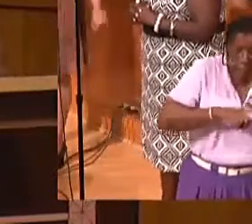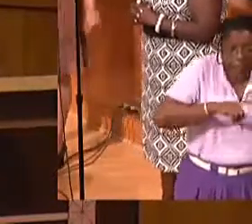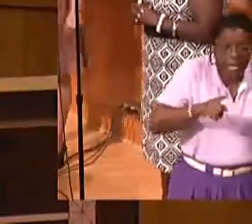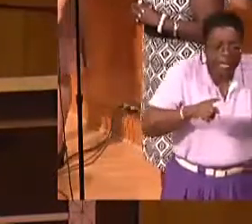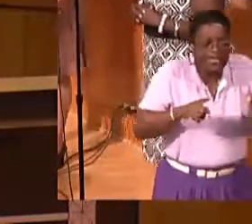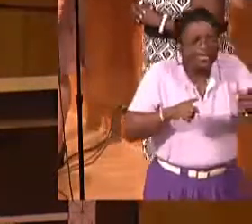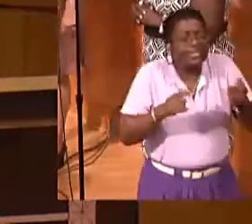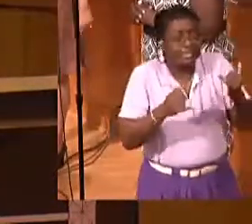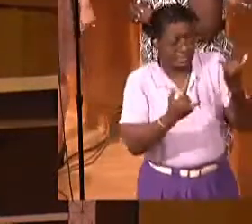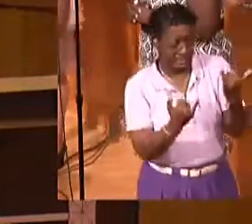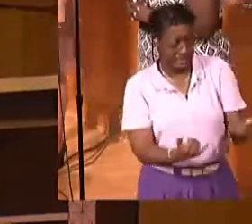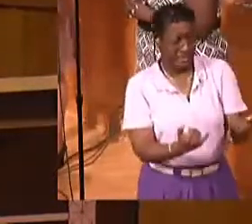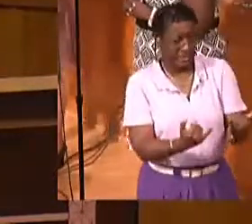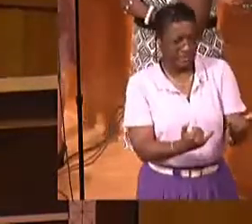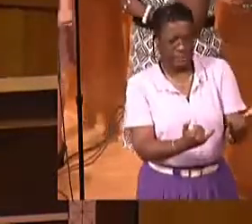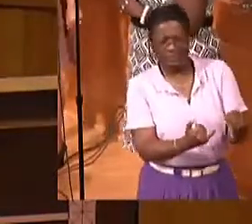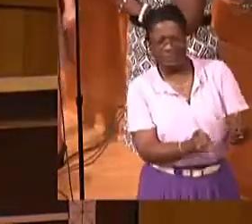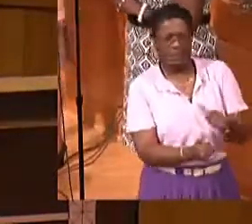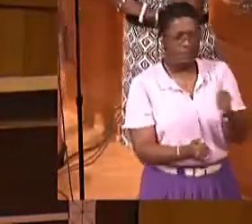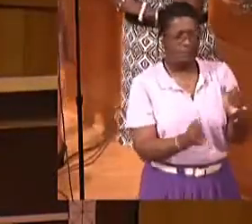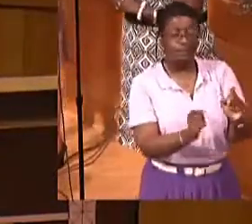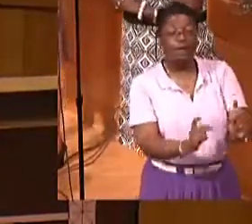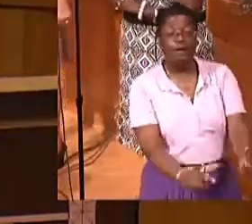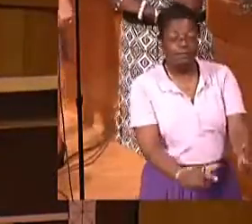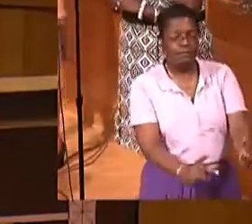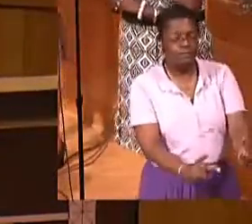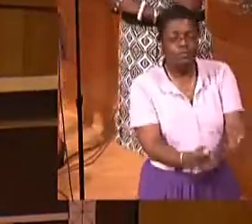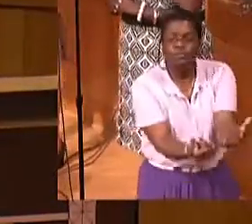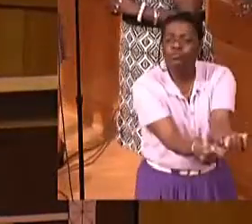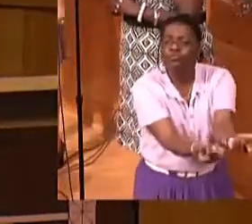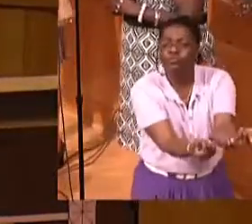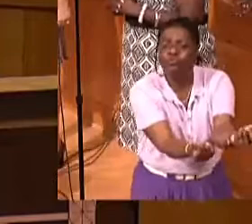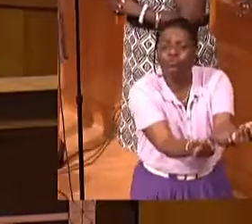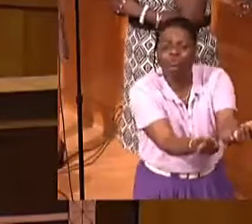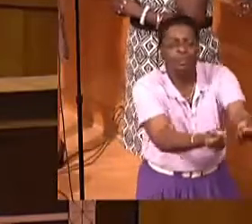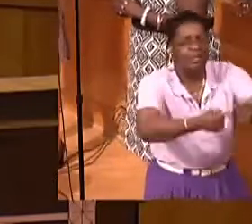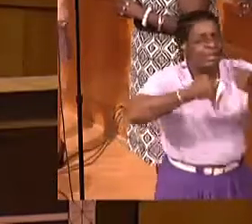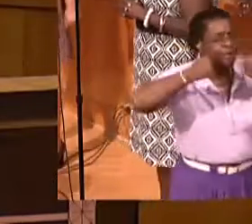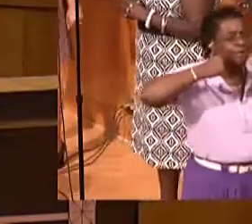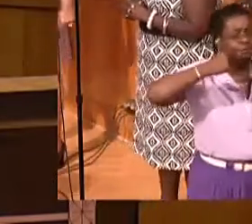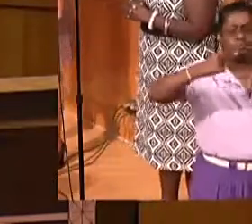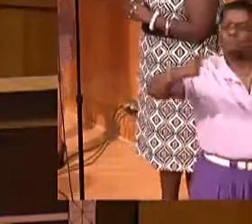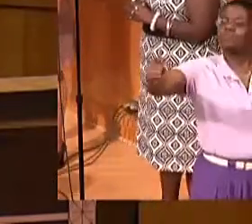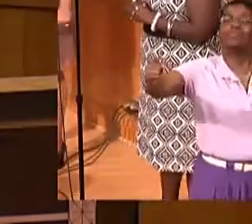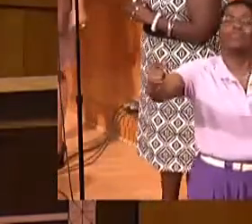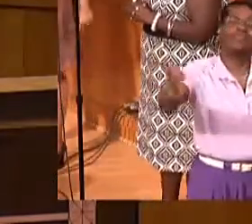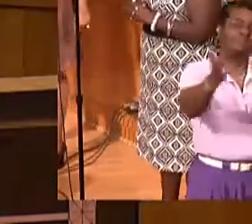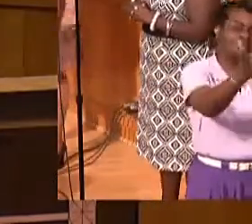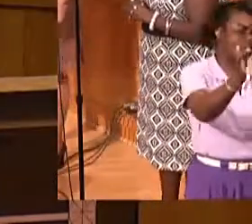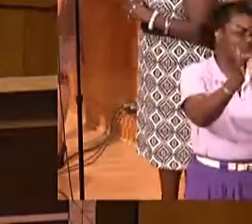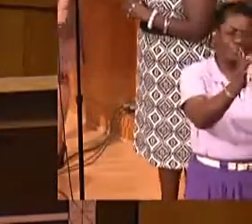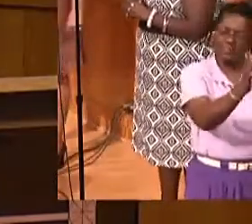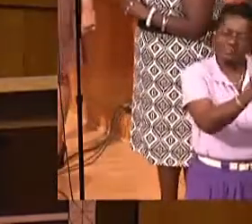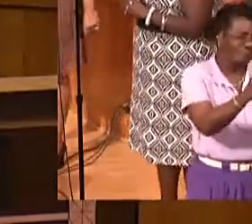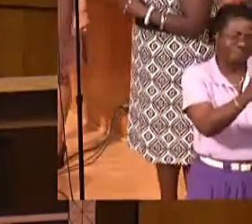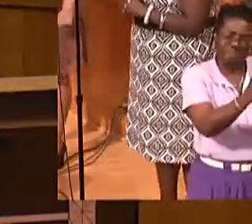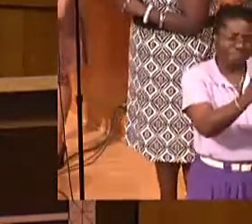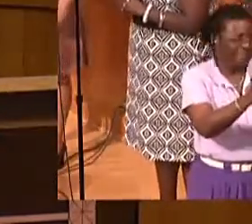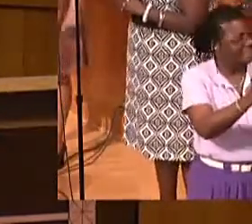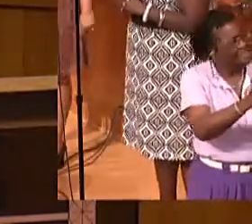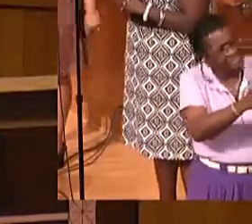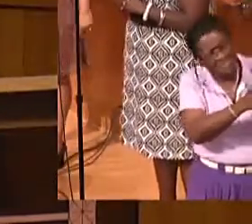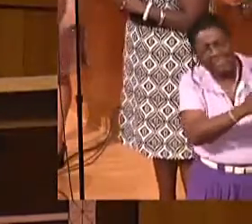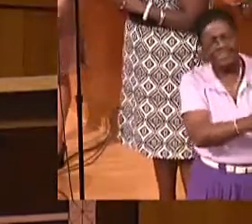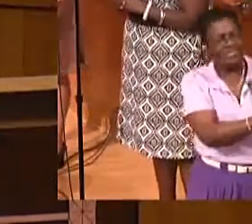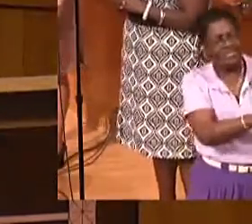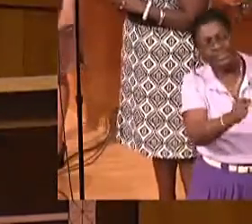another chance. Hallelujah. To come and proclaim that Jesus still saves. Yes, sir. To the utmost.